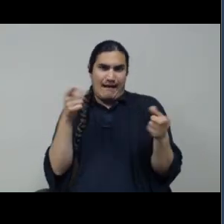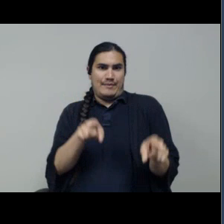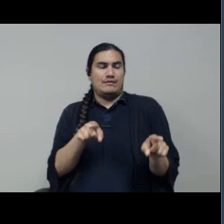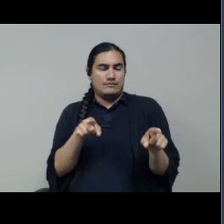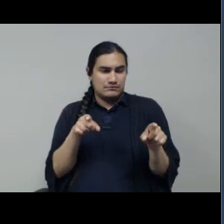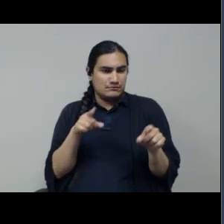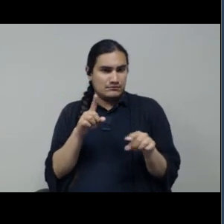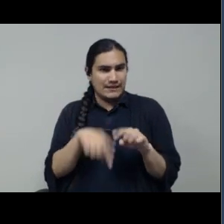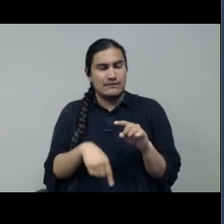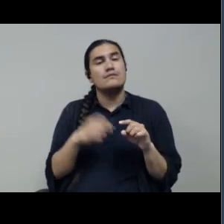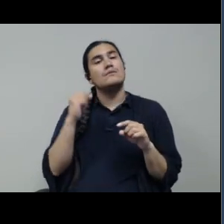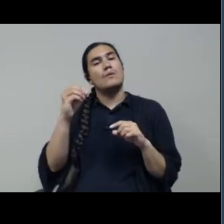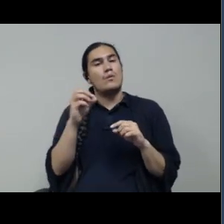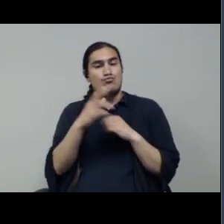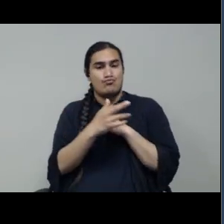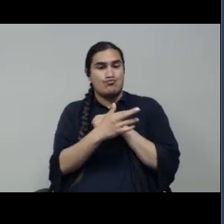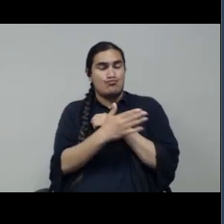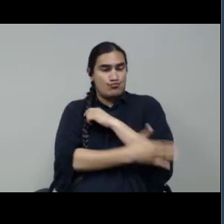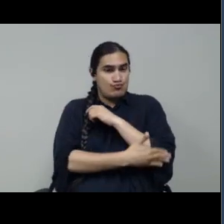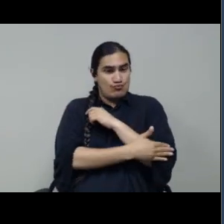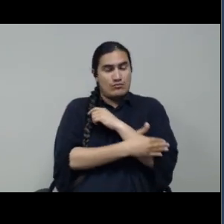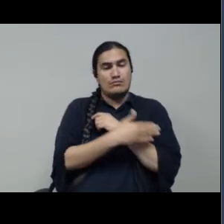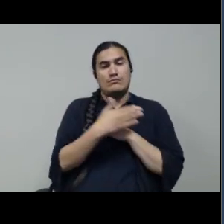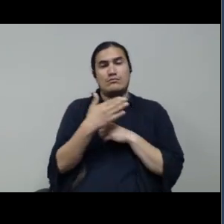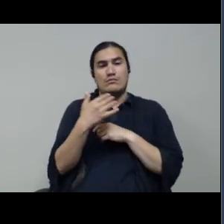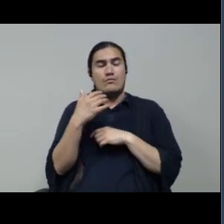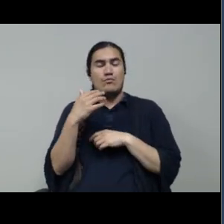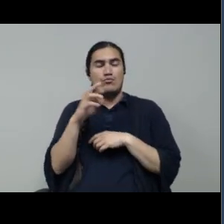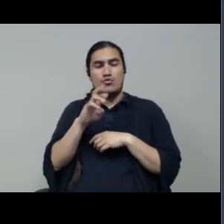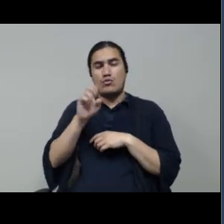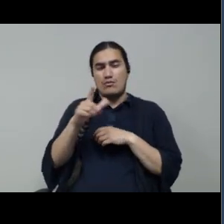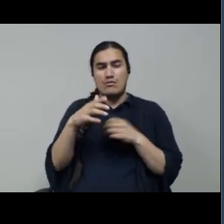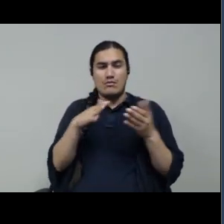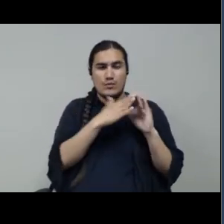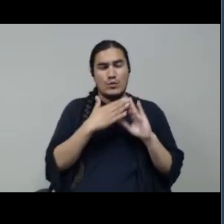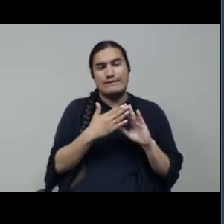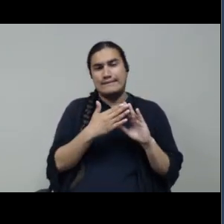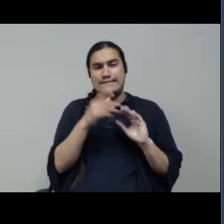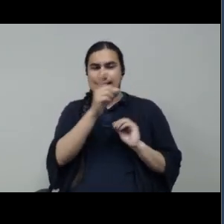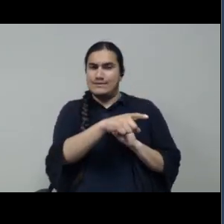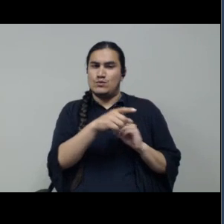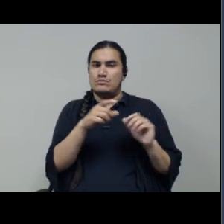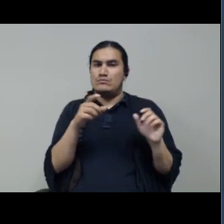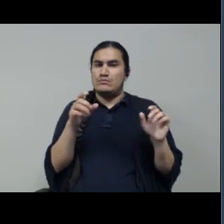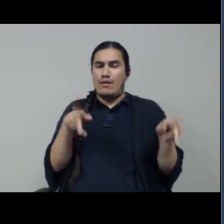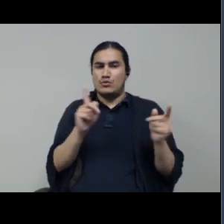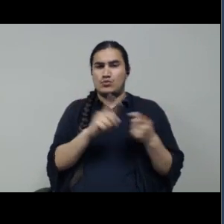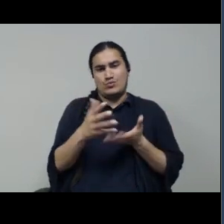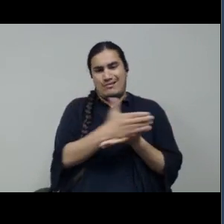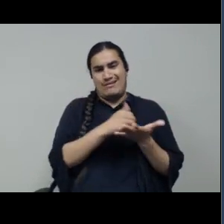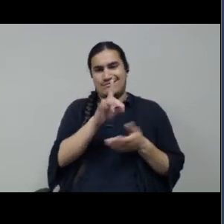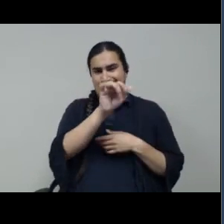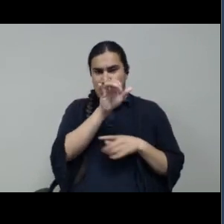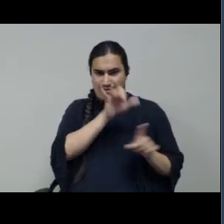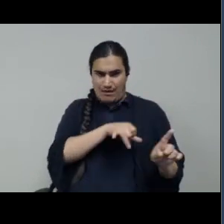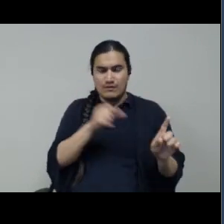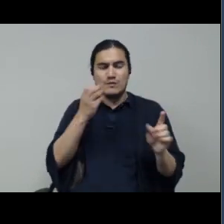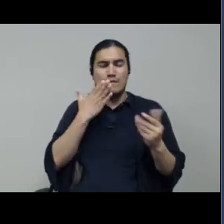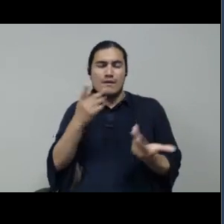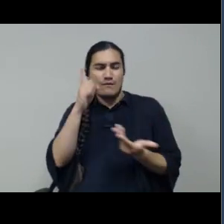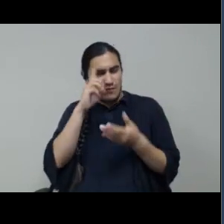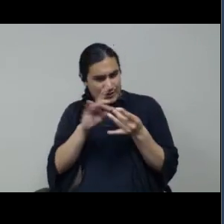rural communities, our small communities that don't have access to the ability to be able to collect that data. So thank you so much for bringing that